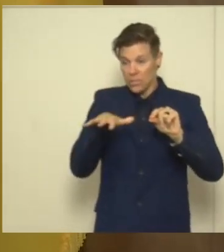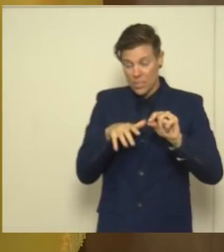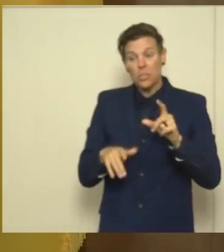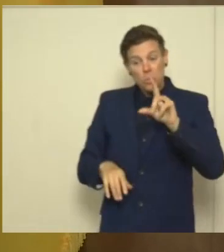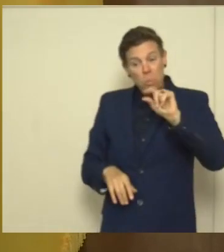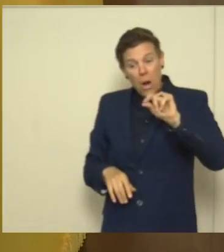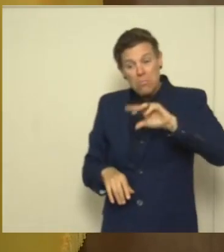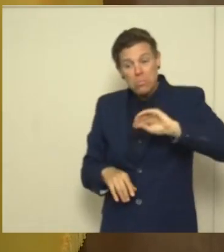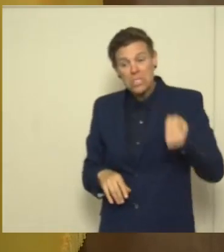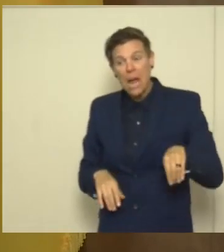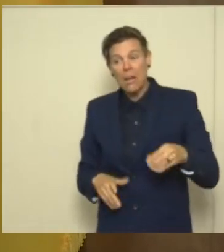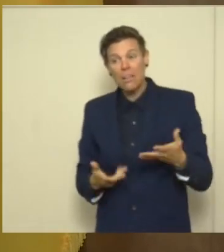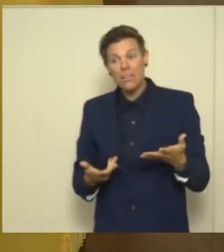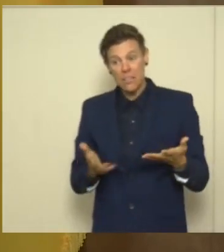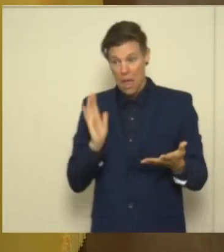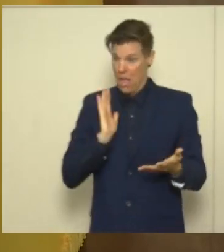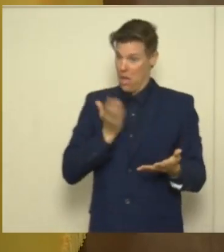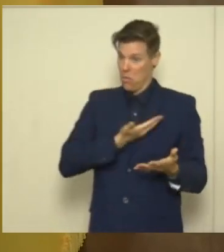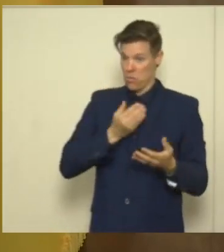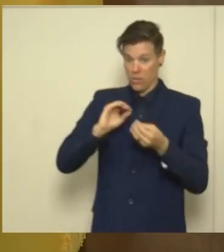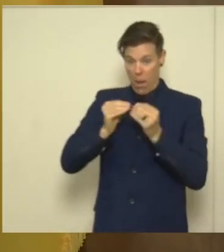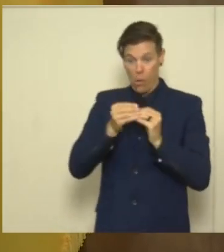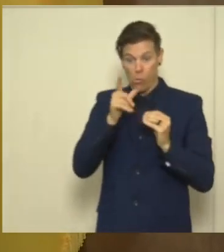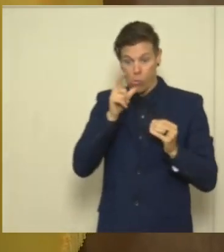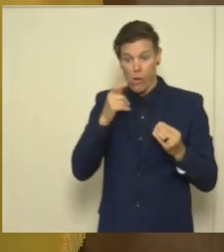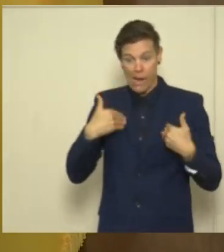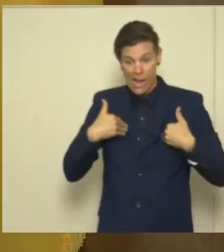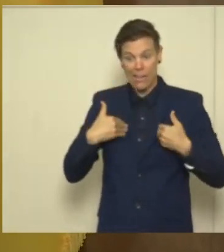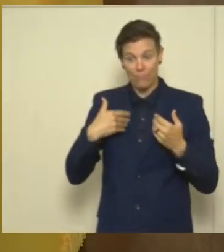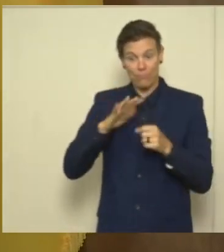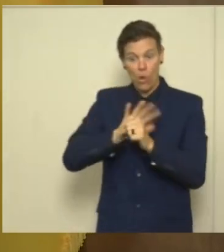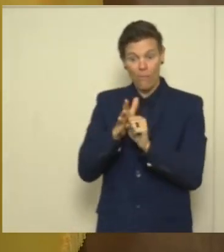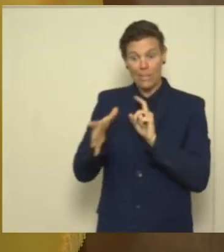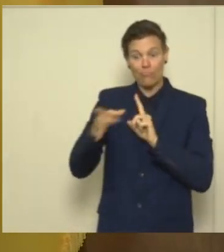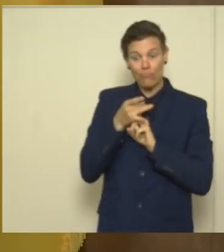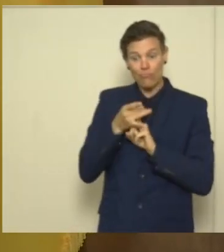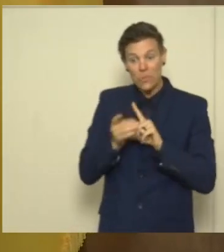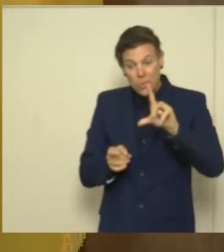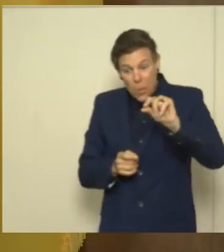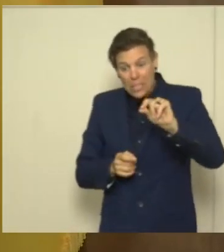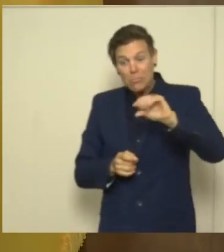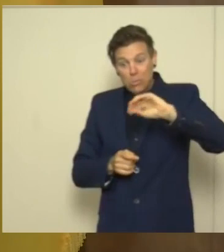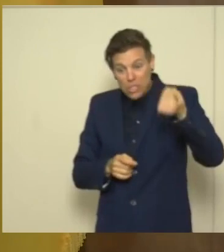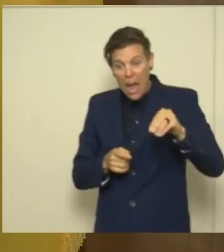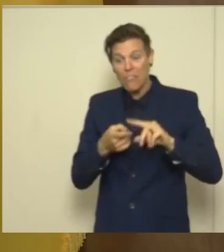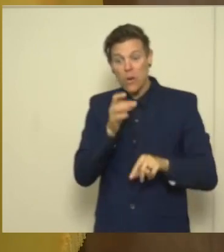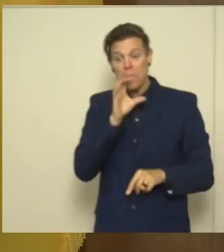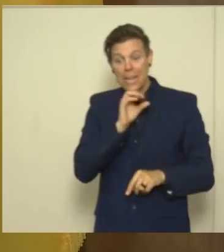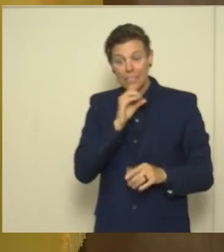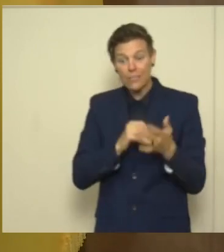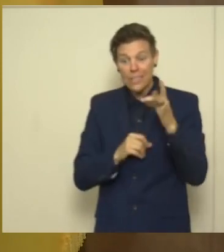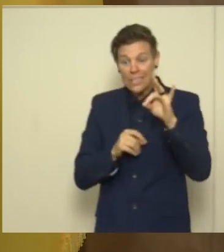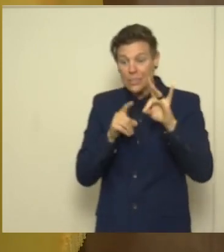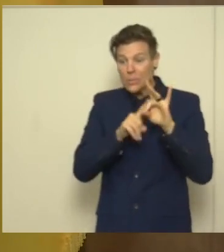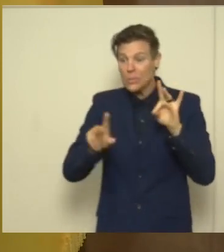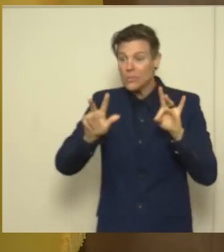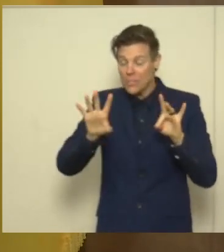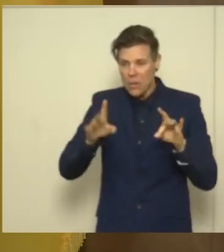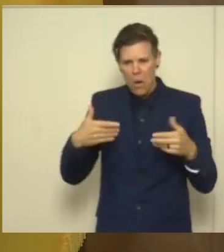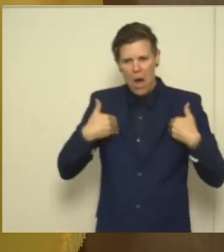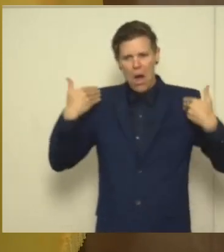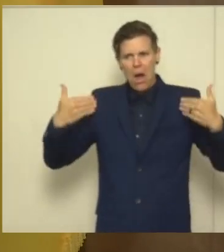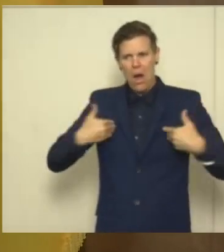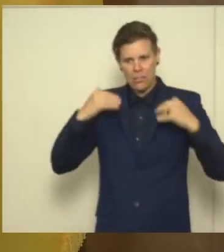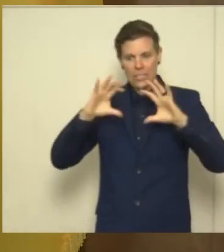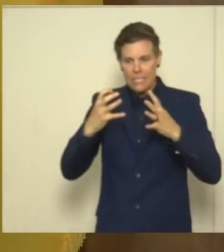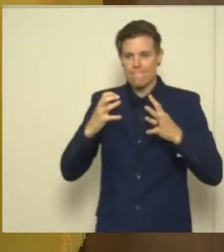cases. Way too high for a younger population. We really need people to think about what they're doing as they're out and about and whether they